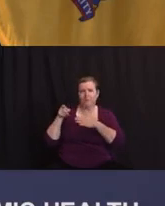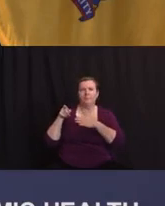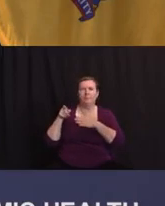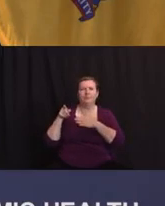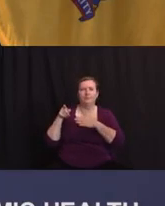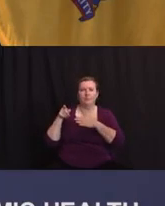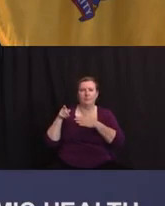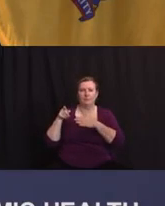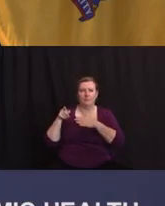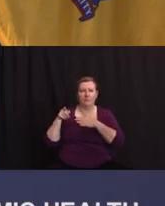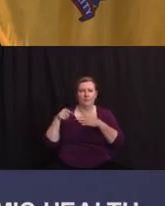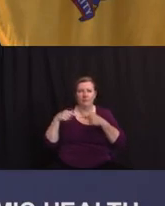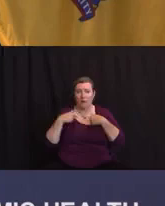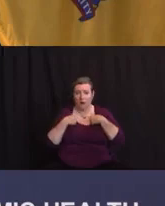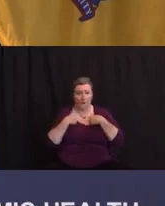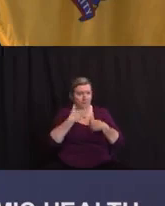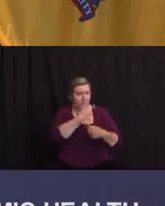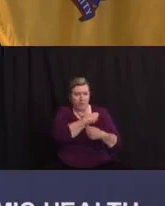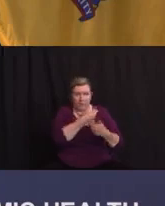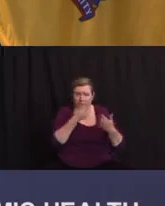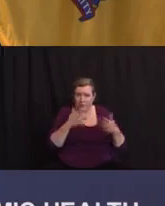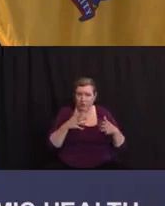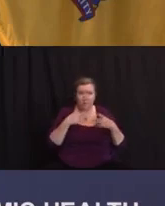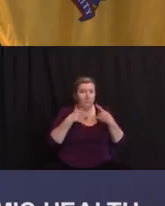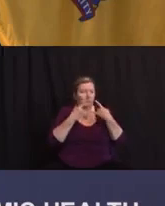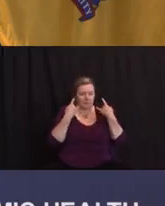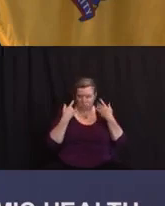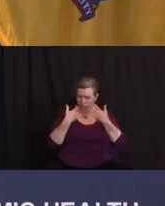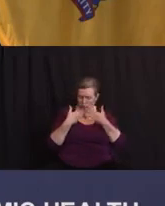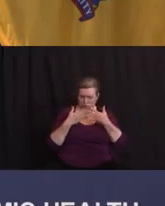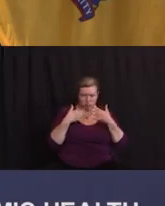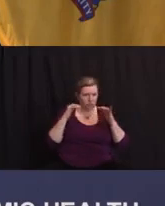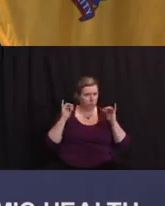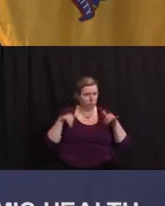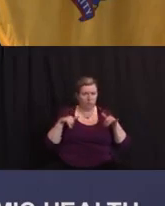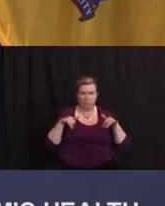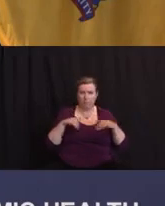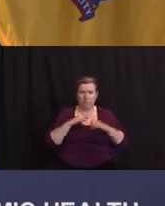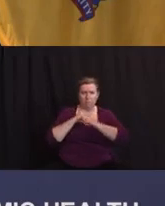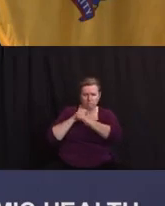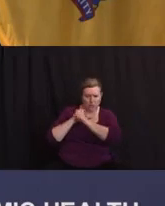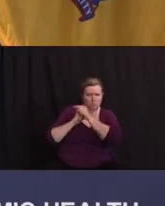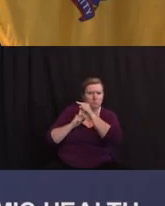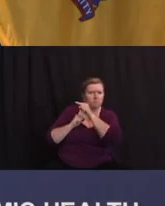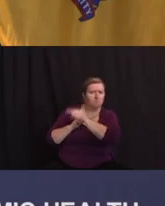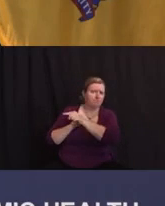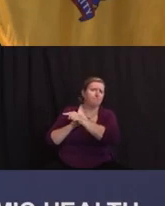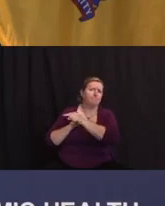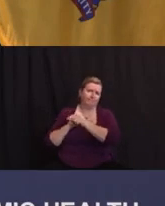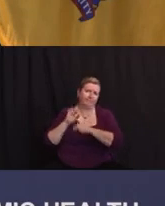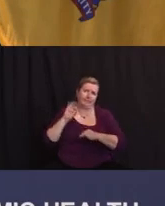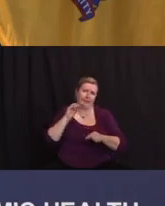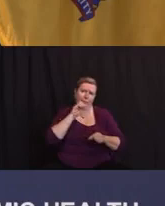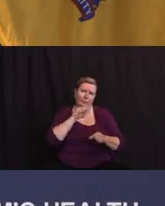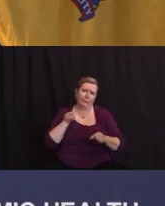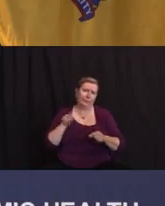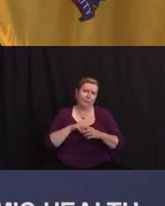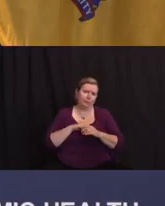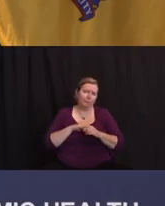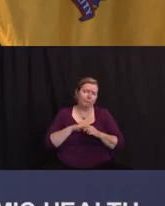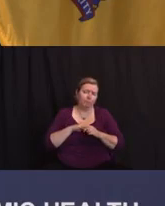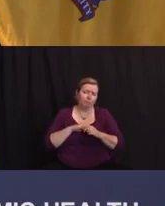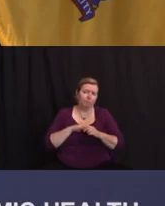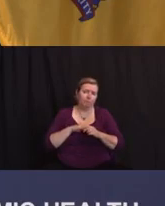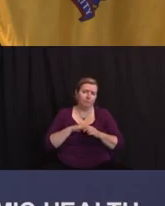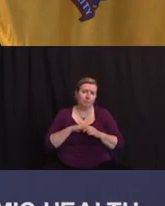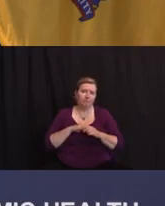Ed has gone through, and Judy has gone through, that she personally is not at risk,